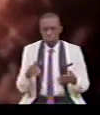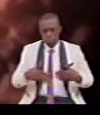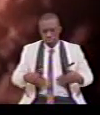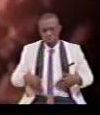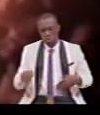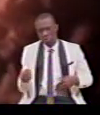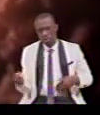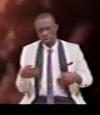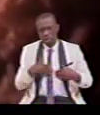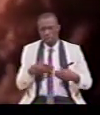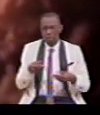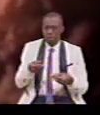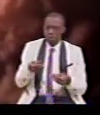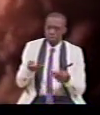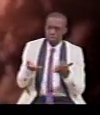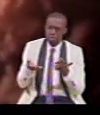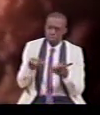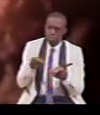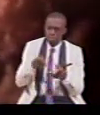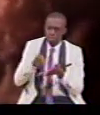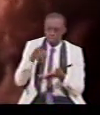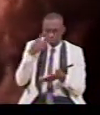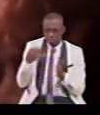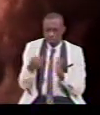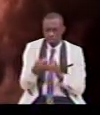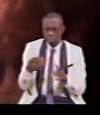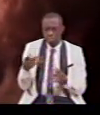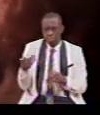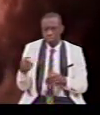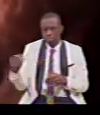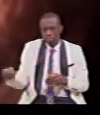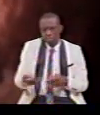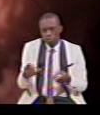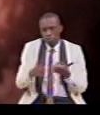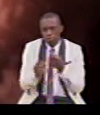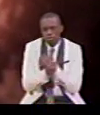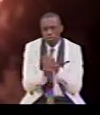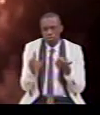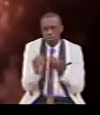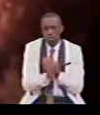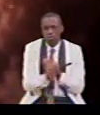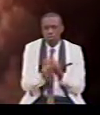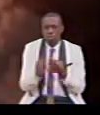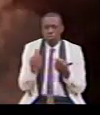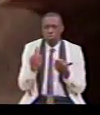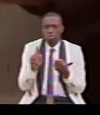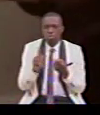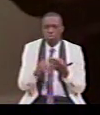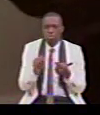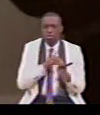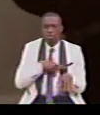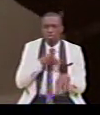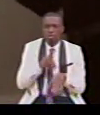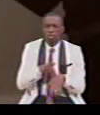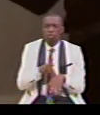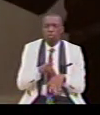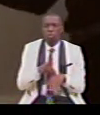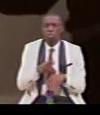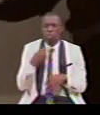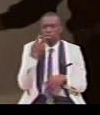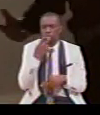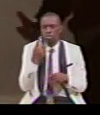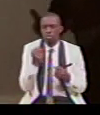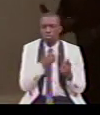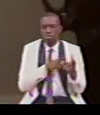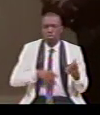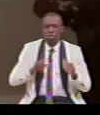that. It was the invitation to salvation and to the kingdom's feet. The Lord gave the